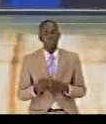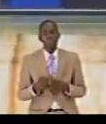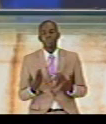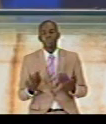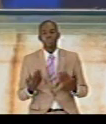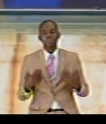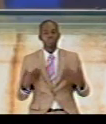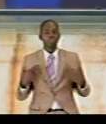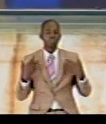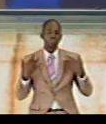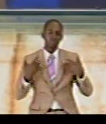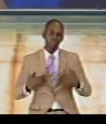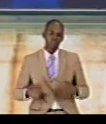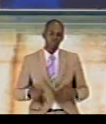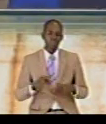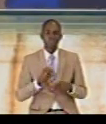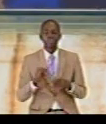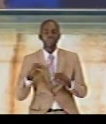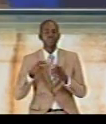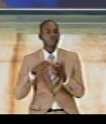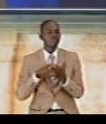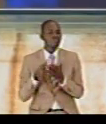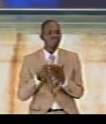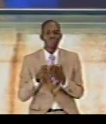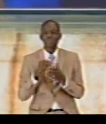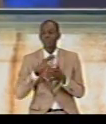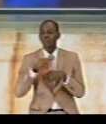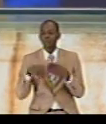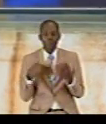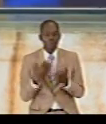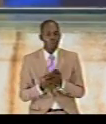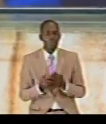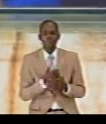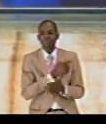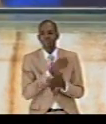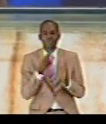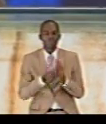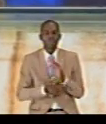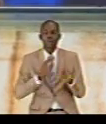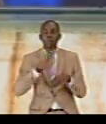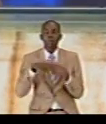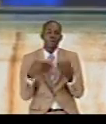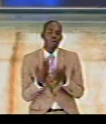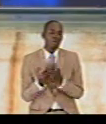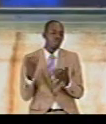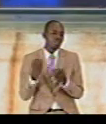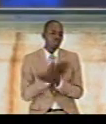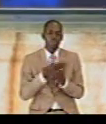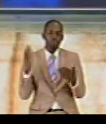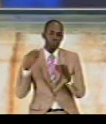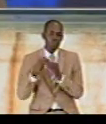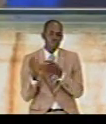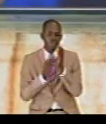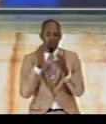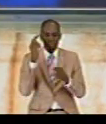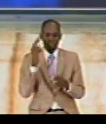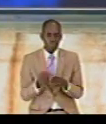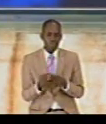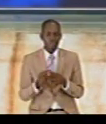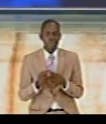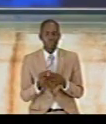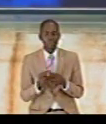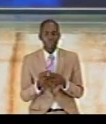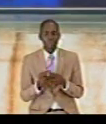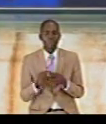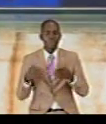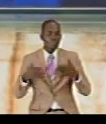Lukewarmness gone. Lethargy all gone. Coldness all gone.